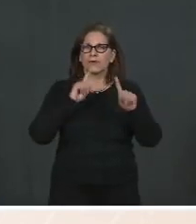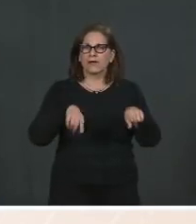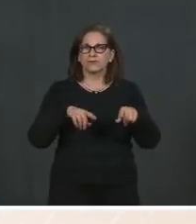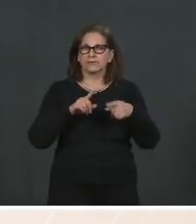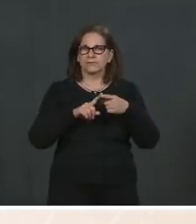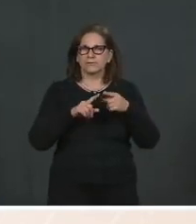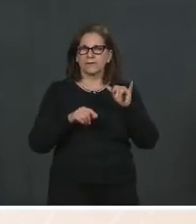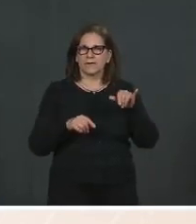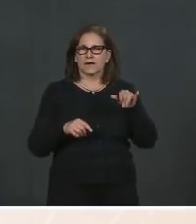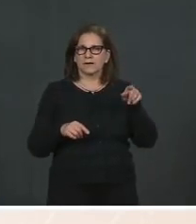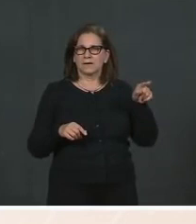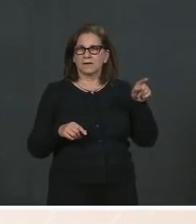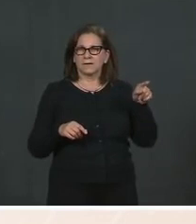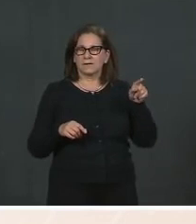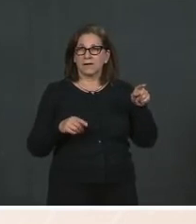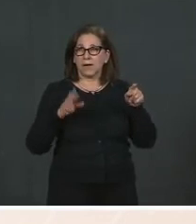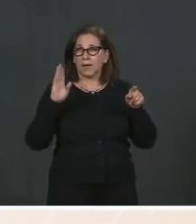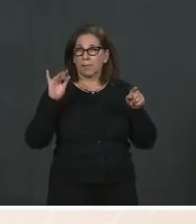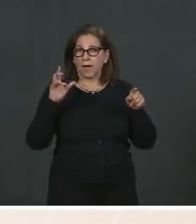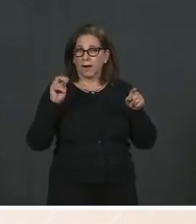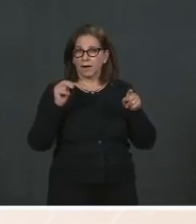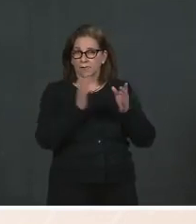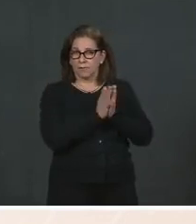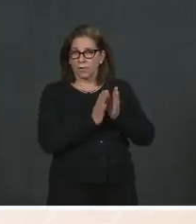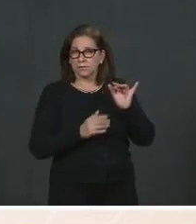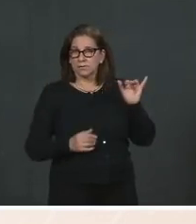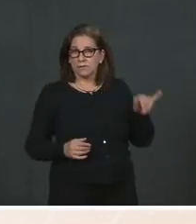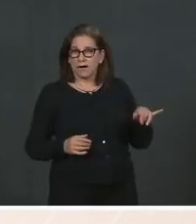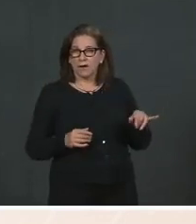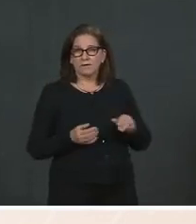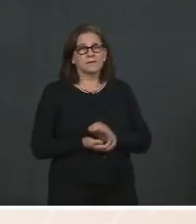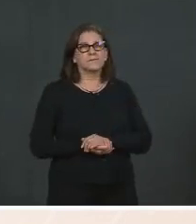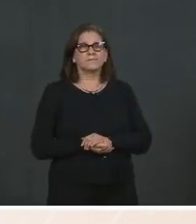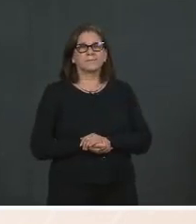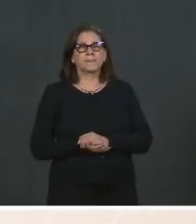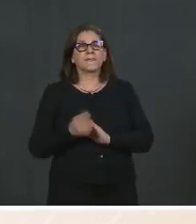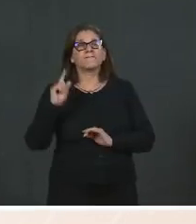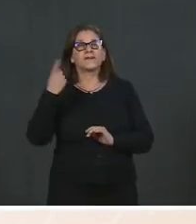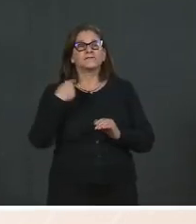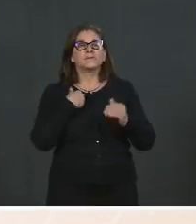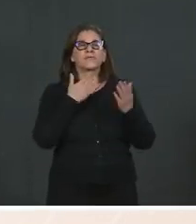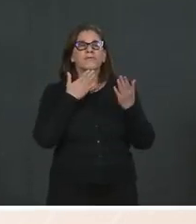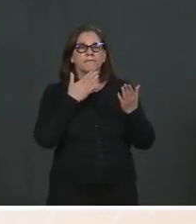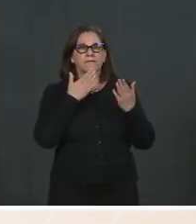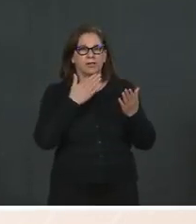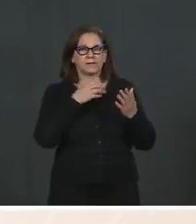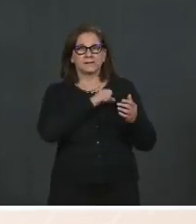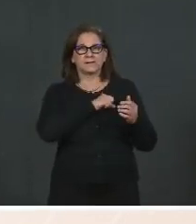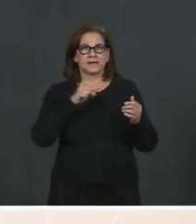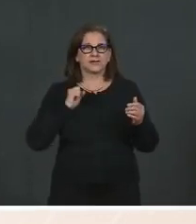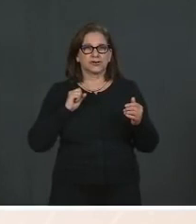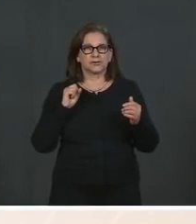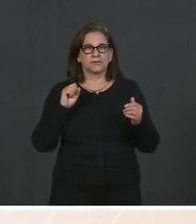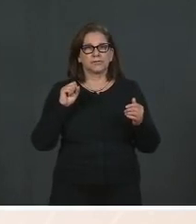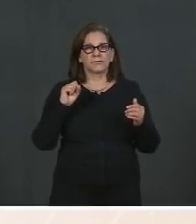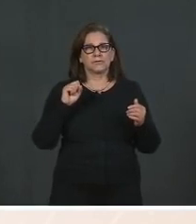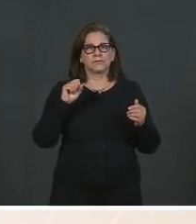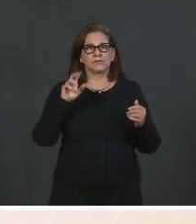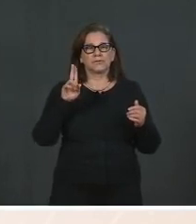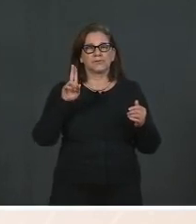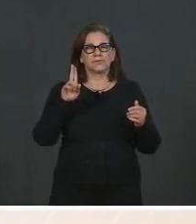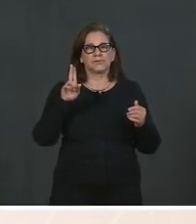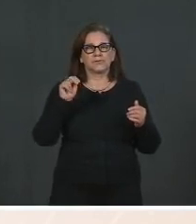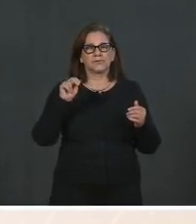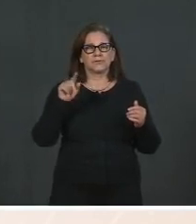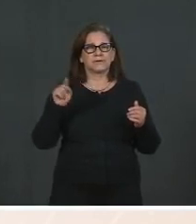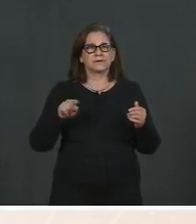demanding? Well, first, we are grateful to Senator Coons for traveling to Ethiopia on behalf of President Biden. We